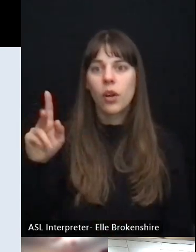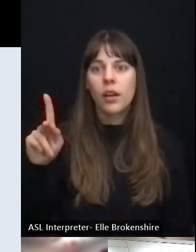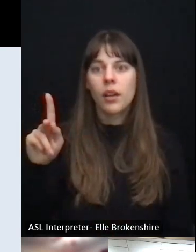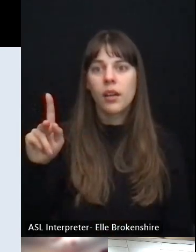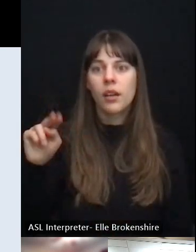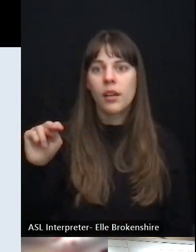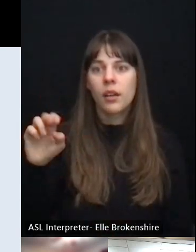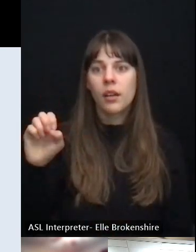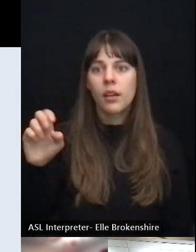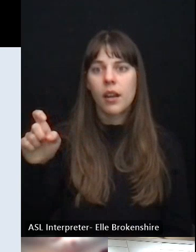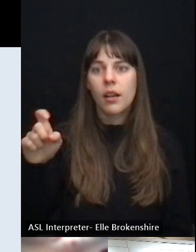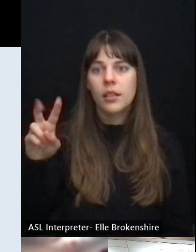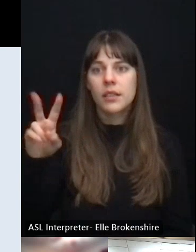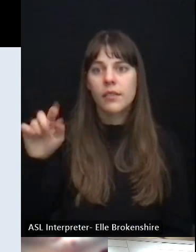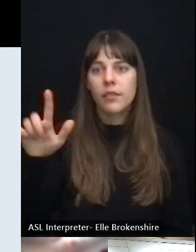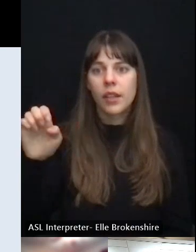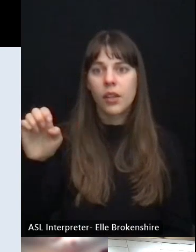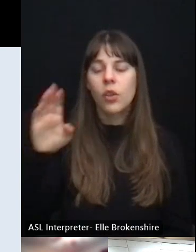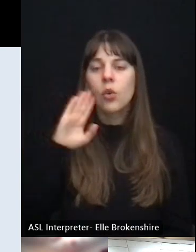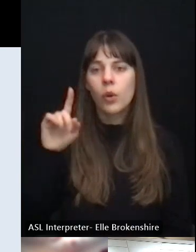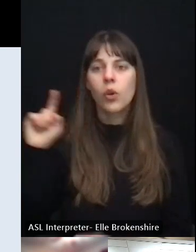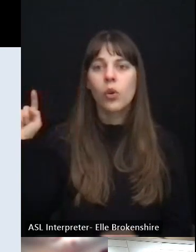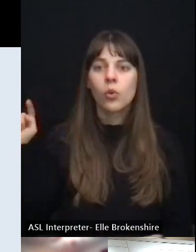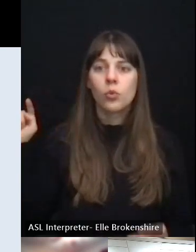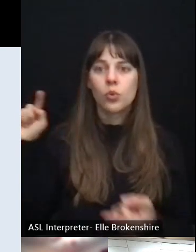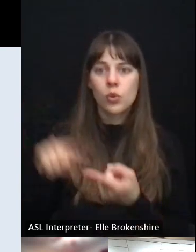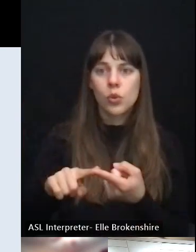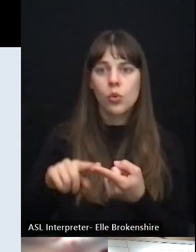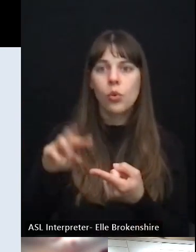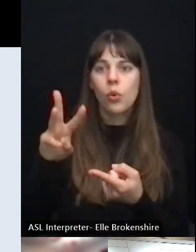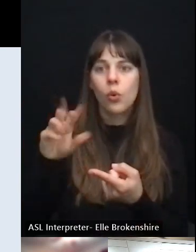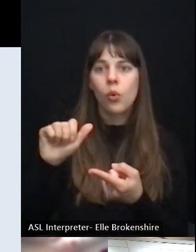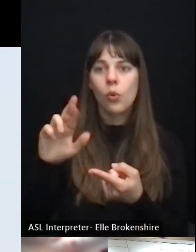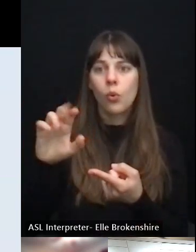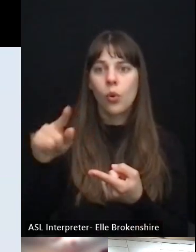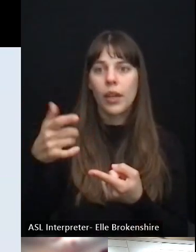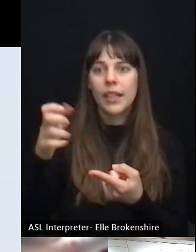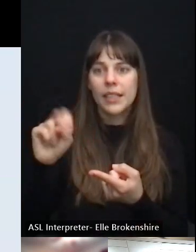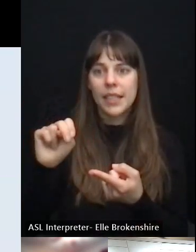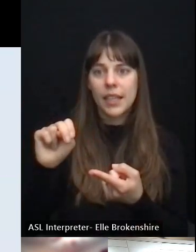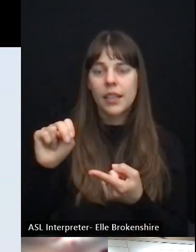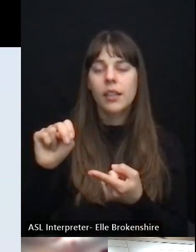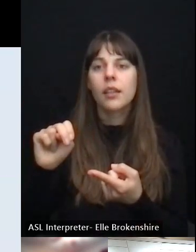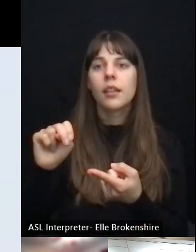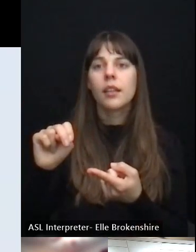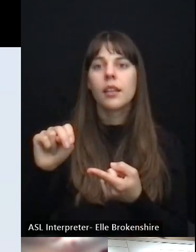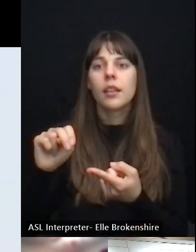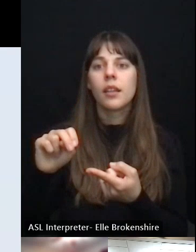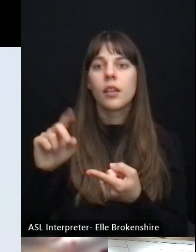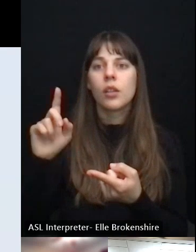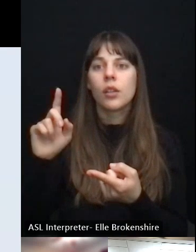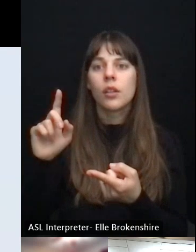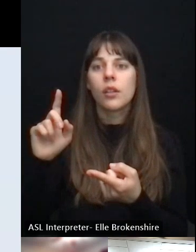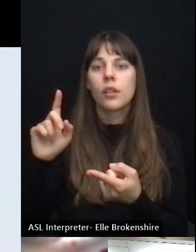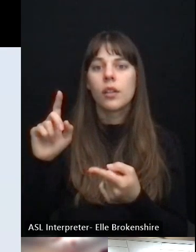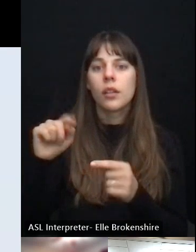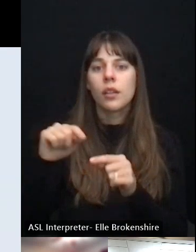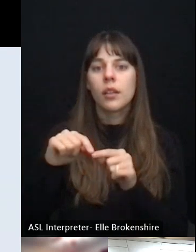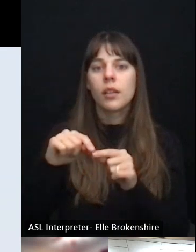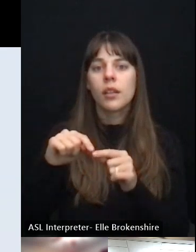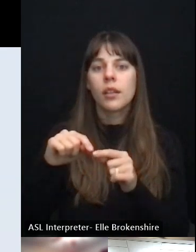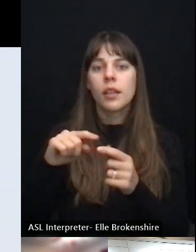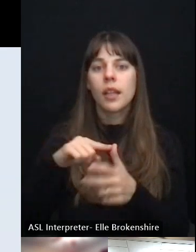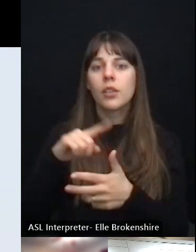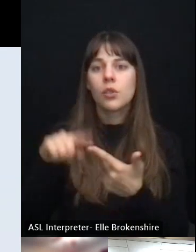on Warrington after it turns off of Climax Street. It'll go inbound on Warrington to Arlington to town, and